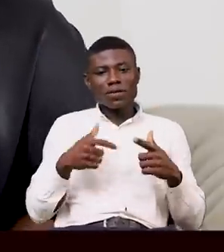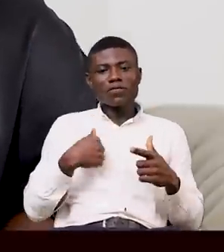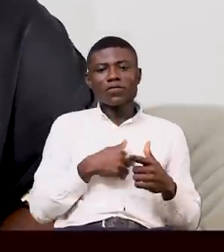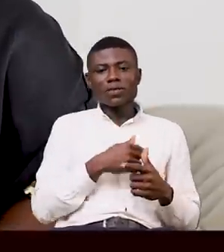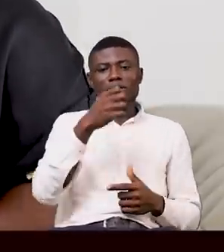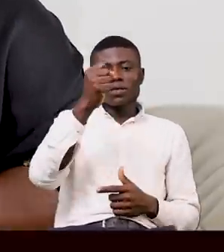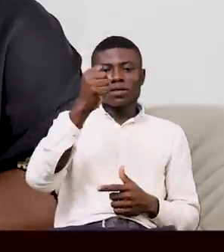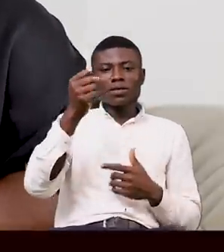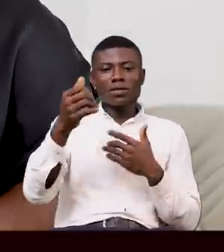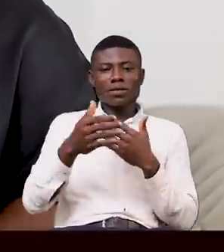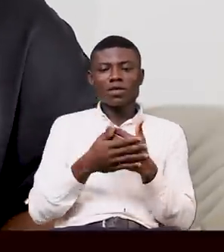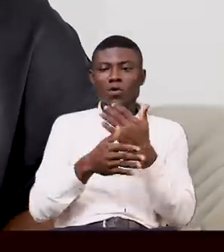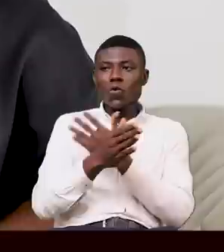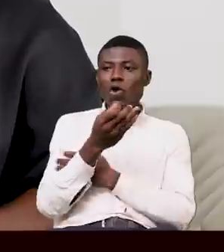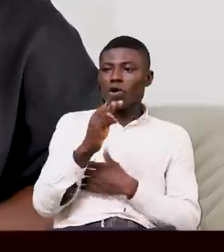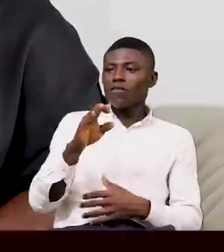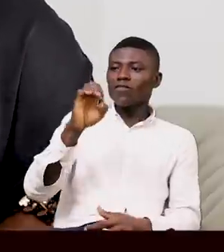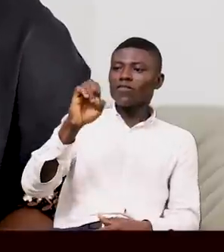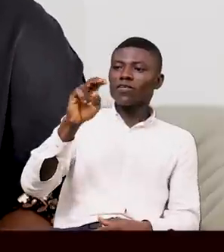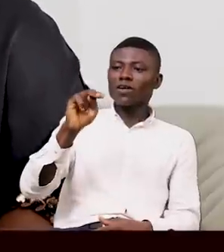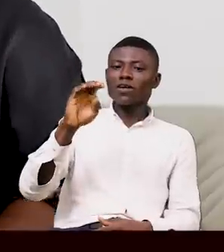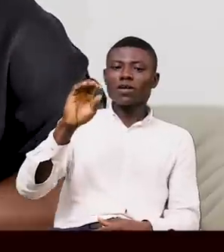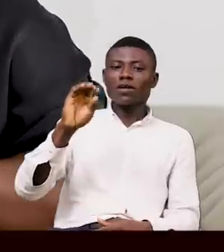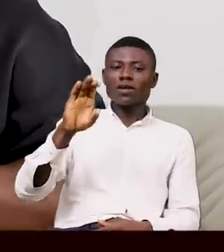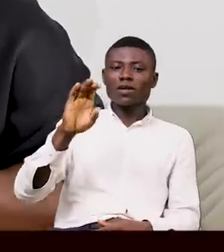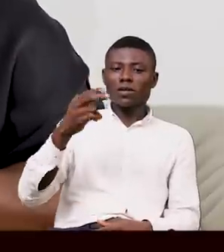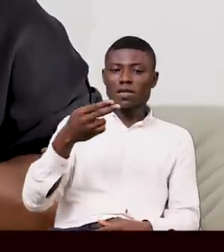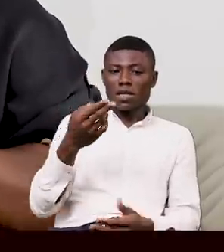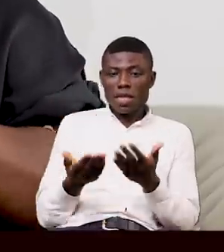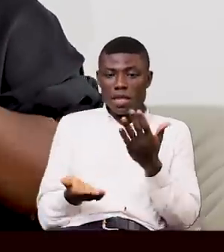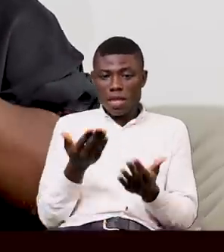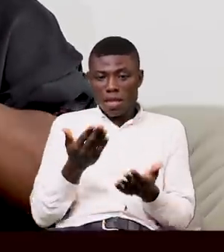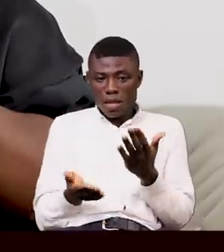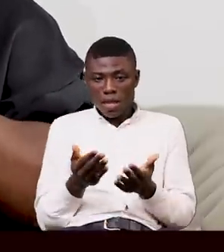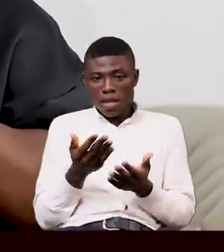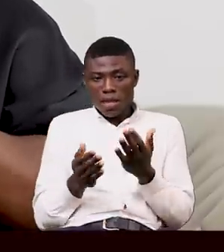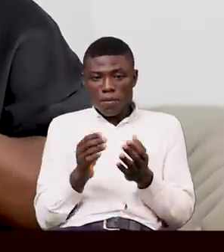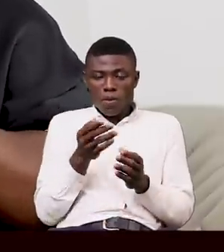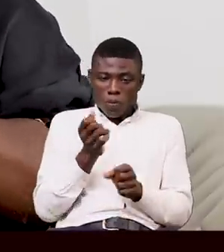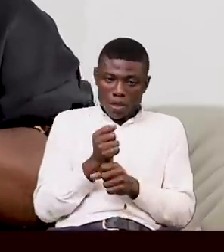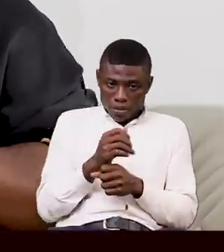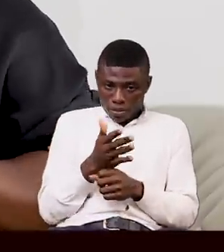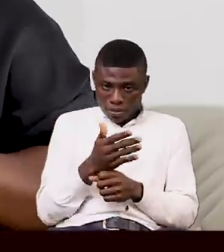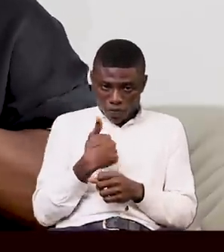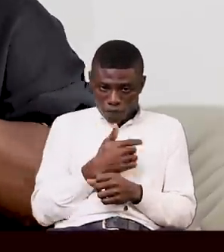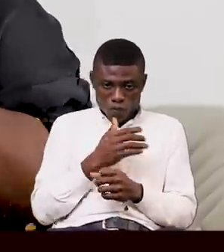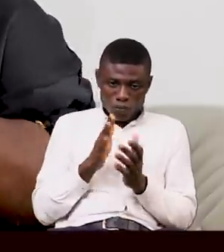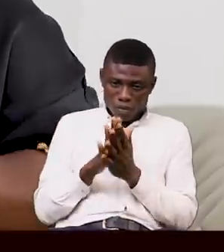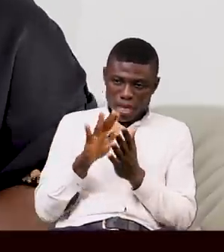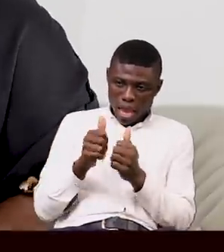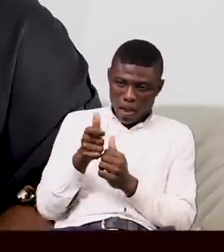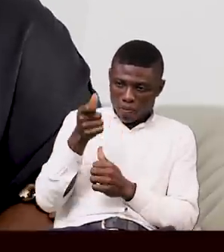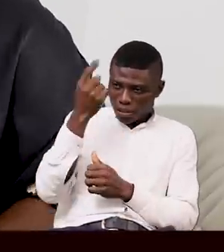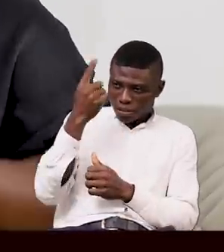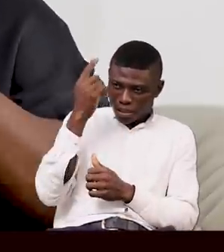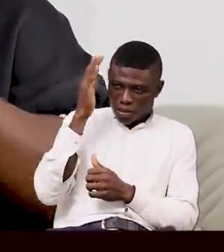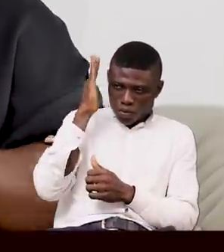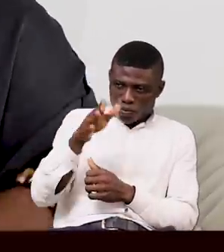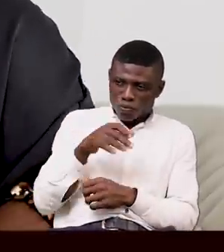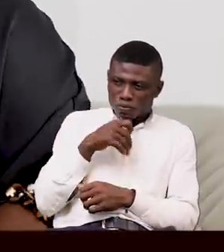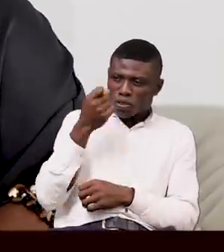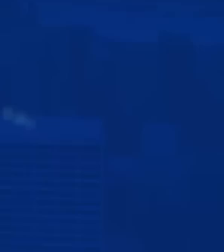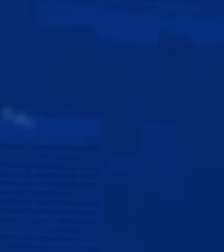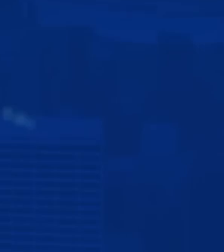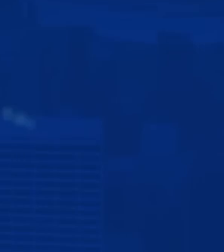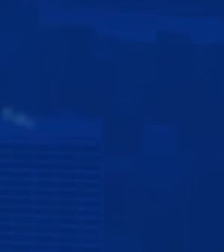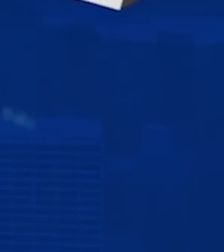crab by ye ba. God of Enoch wa ha say, Piesie wa ha. E be a na. Oh, ye la la, be a bebus a Piesie, so bet yassi and ass on Tiasi, ye